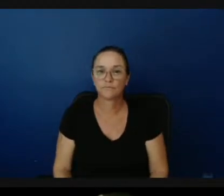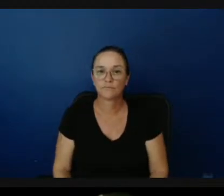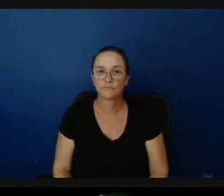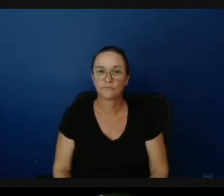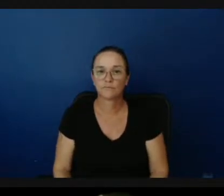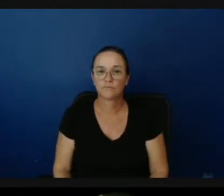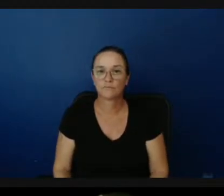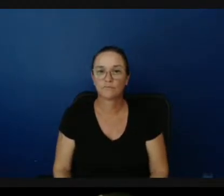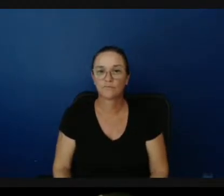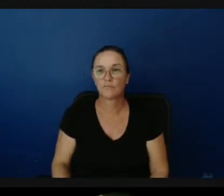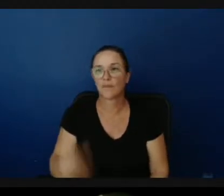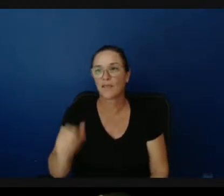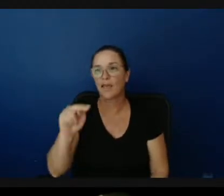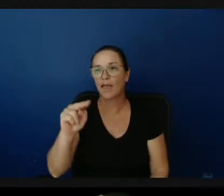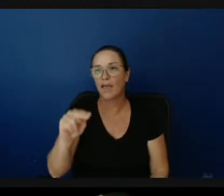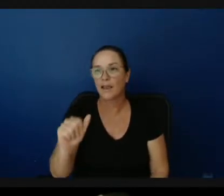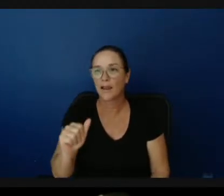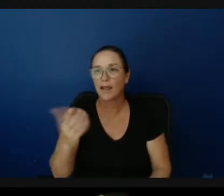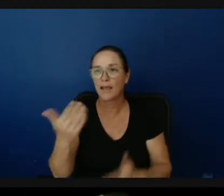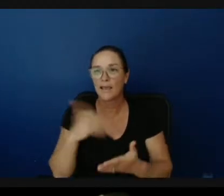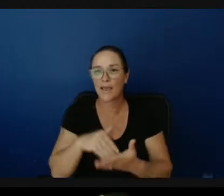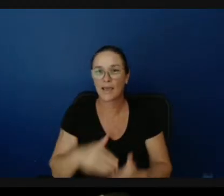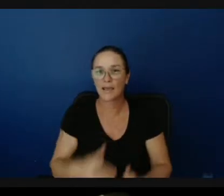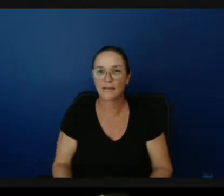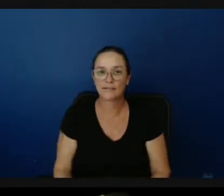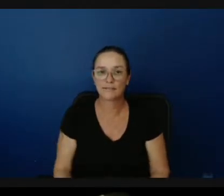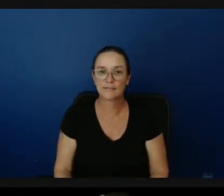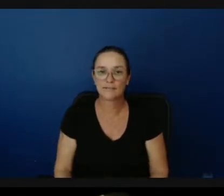Oh, there's Anna again. Yep.